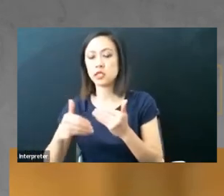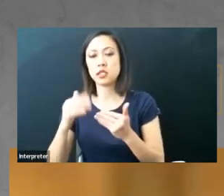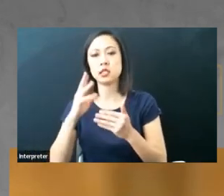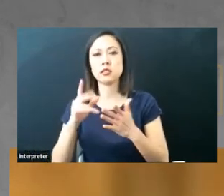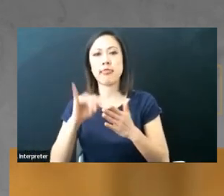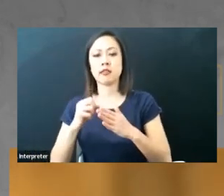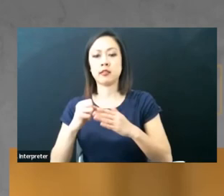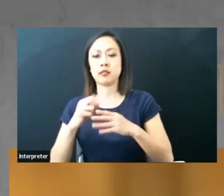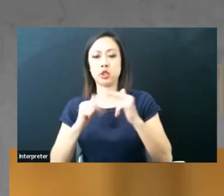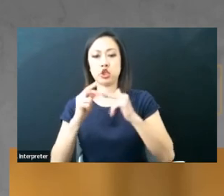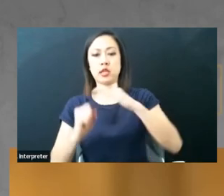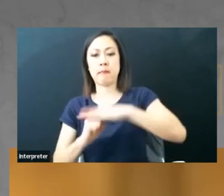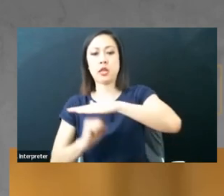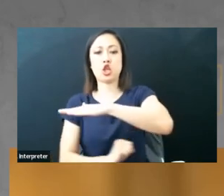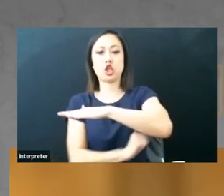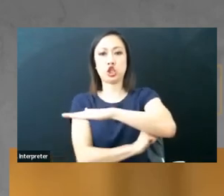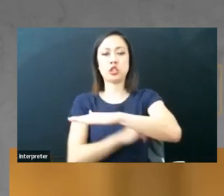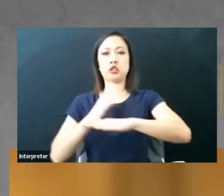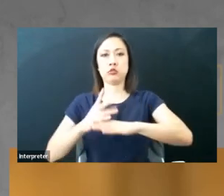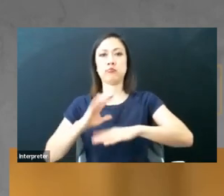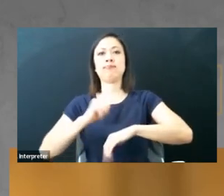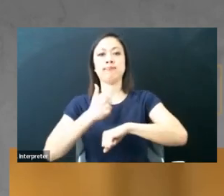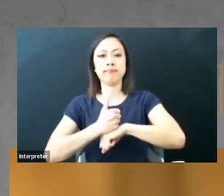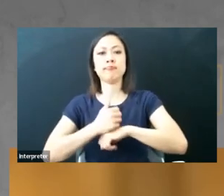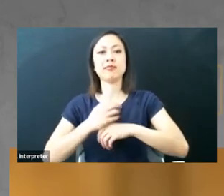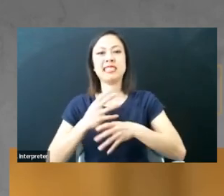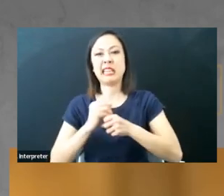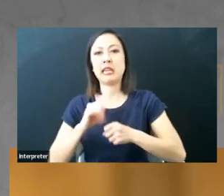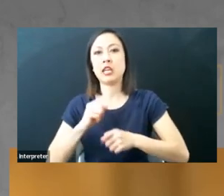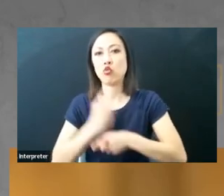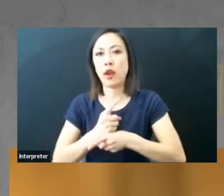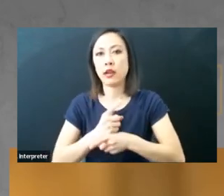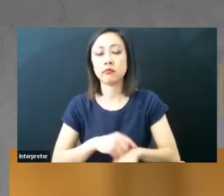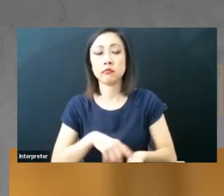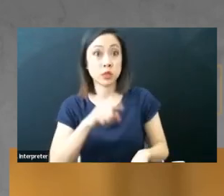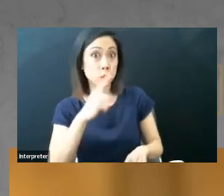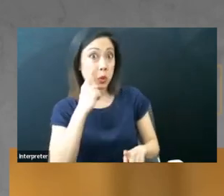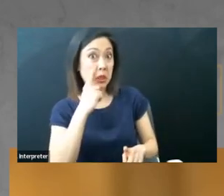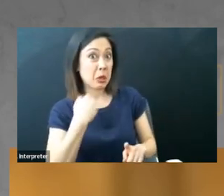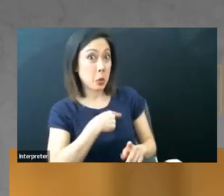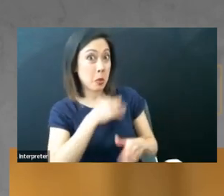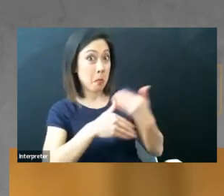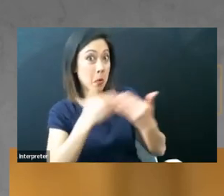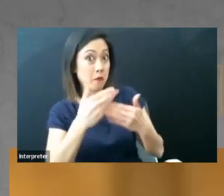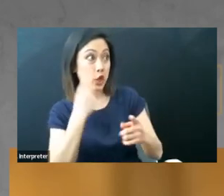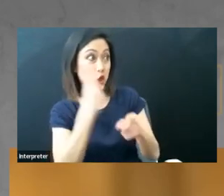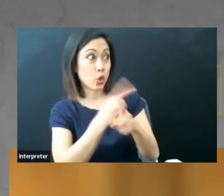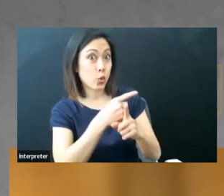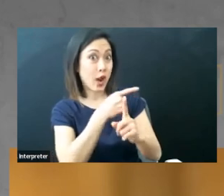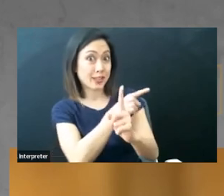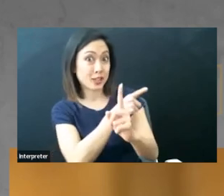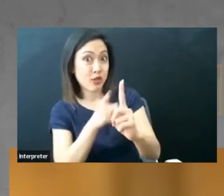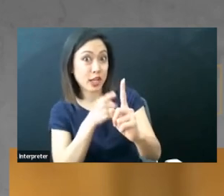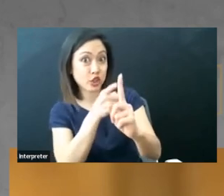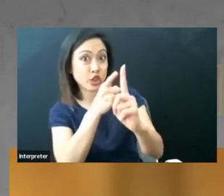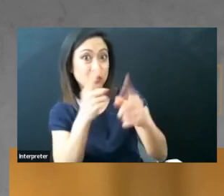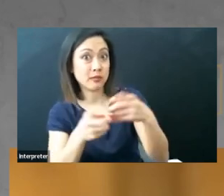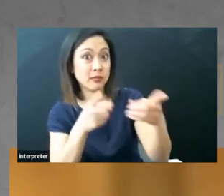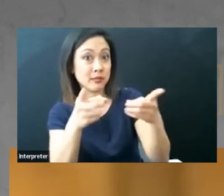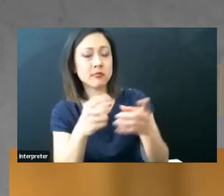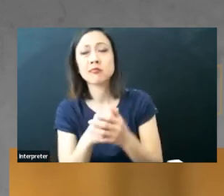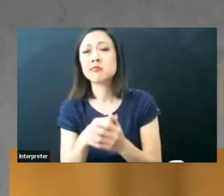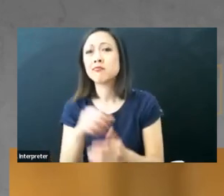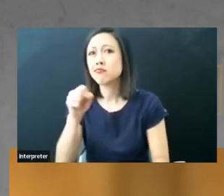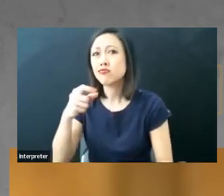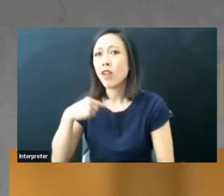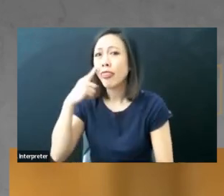feel the needle is moving in the right direction? I think the needle is moving in the right direction. As I said, conversations like this didn't occur.